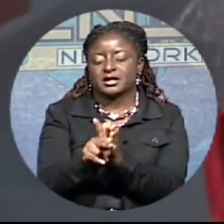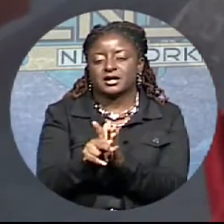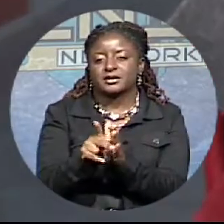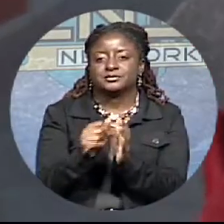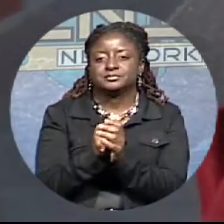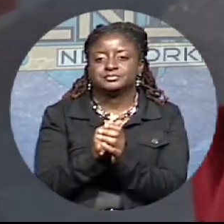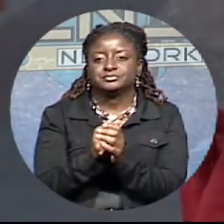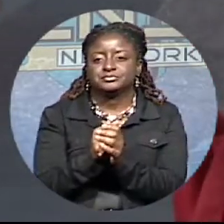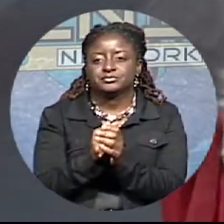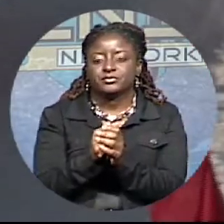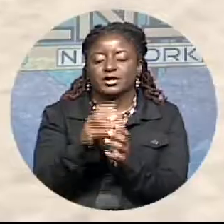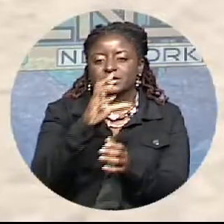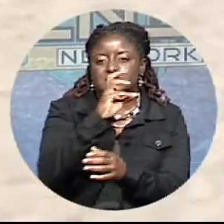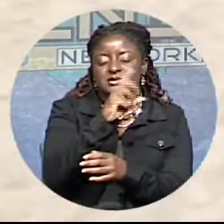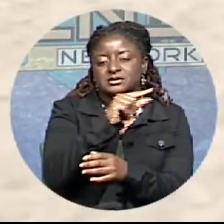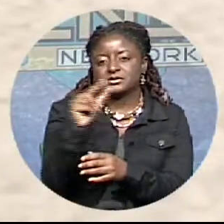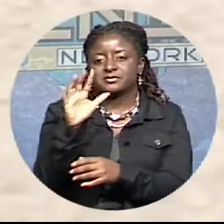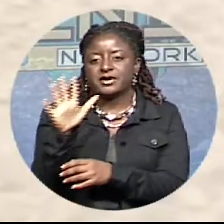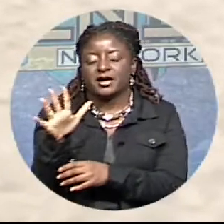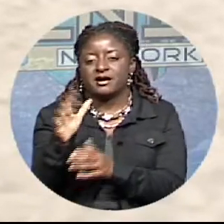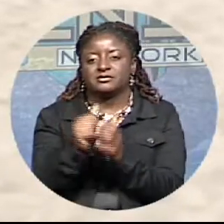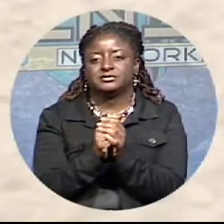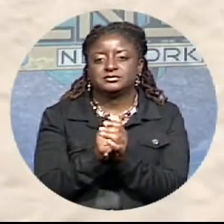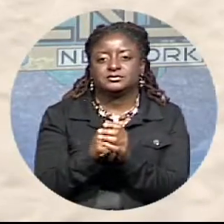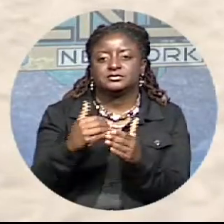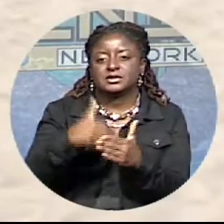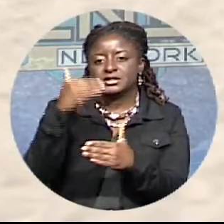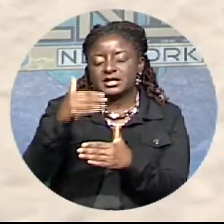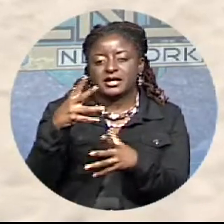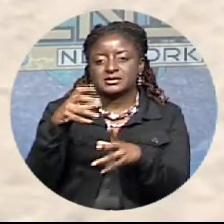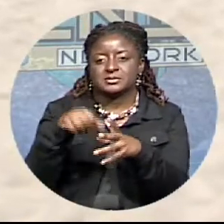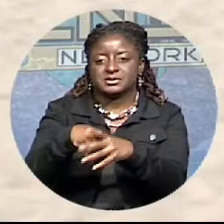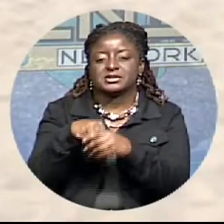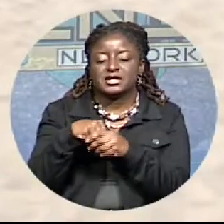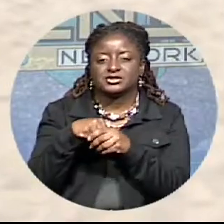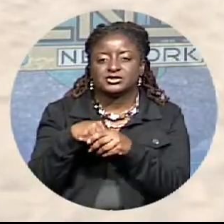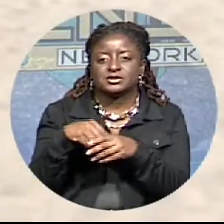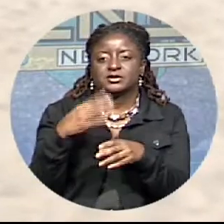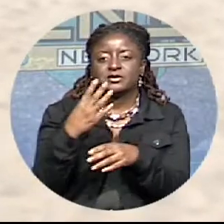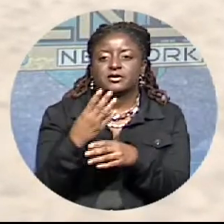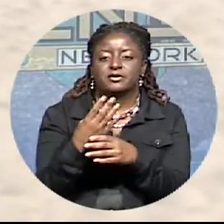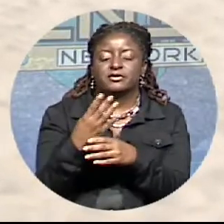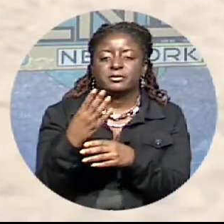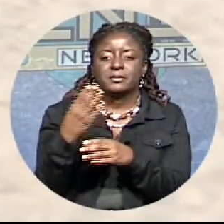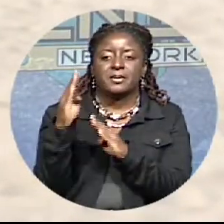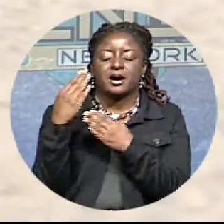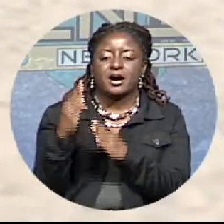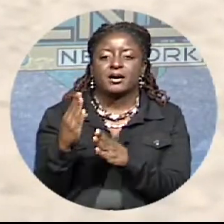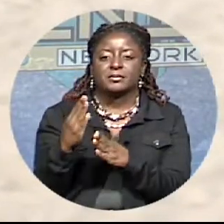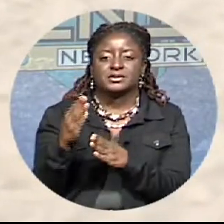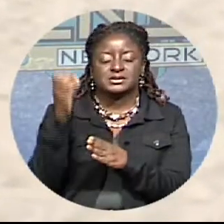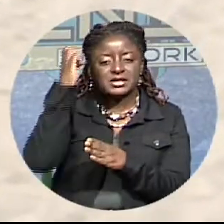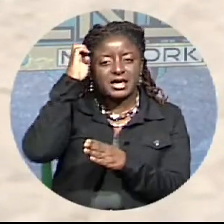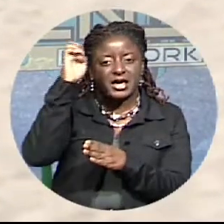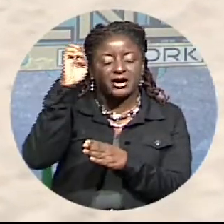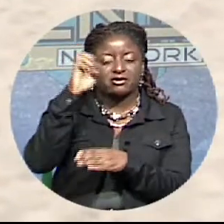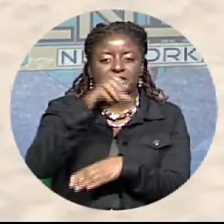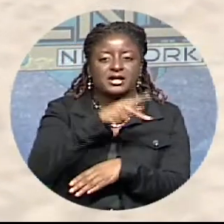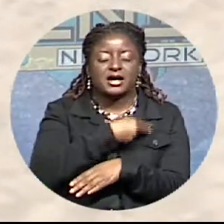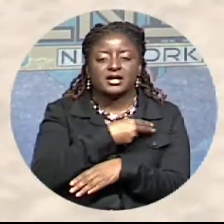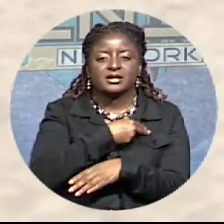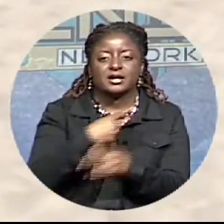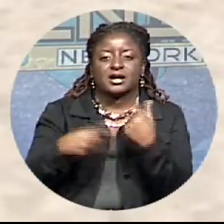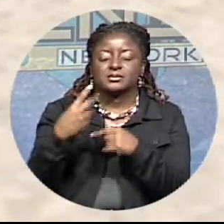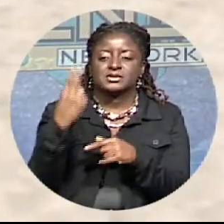lead back at 6-5. On the next possession for Team Bahamas, Aaron Hanna comes up with some magic of